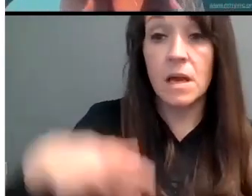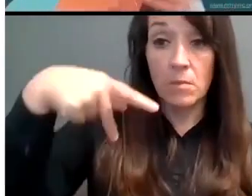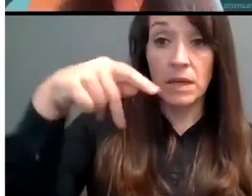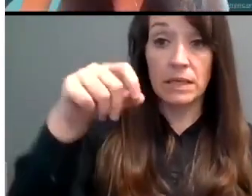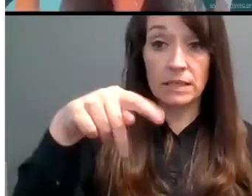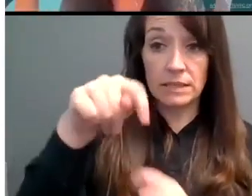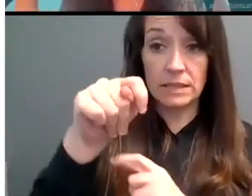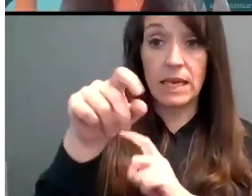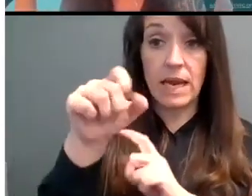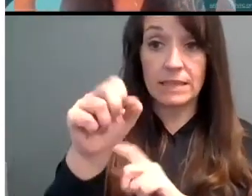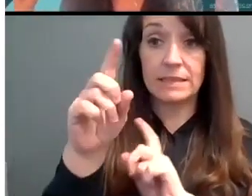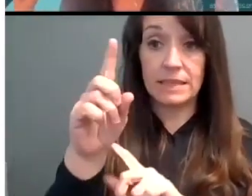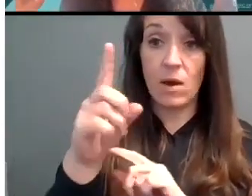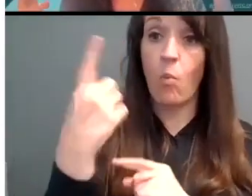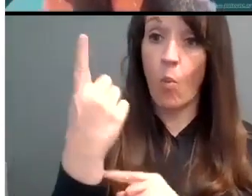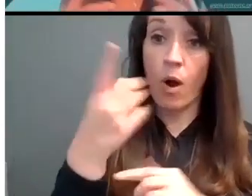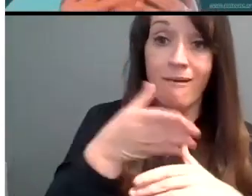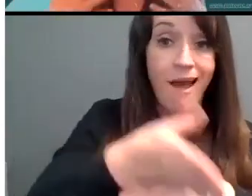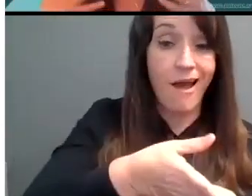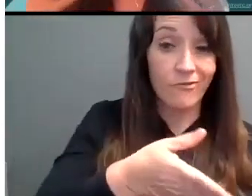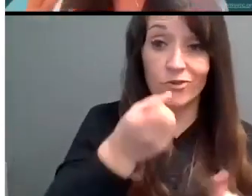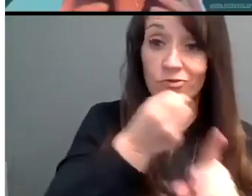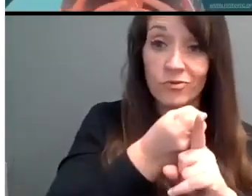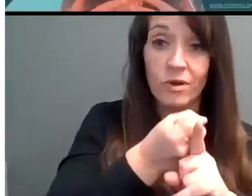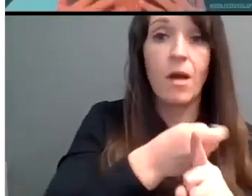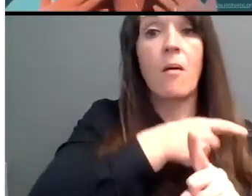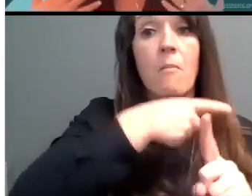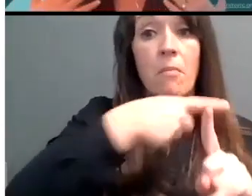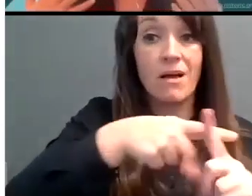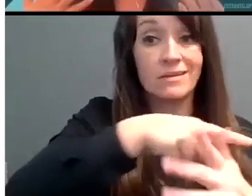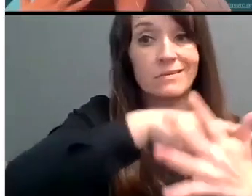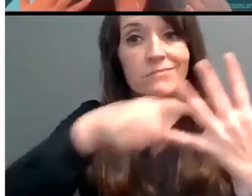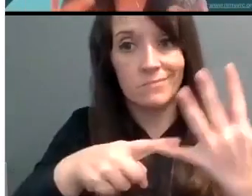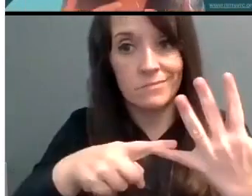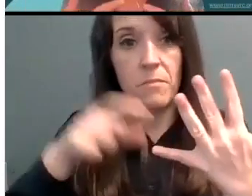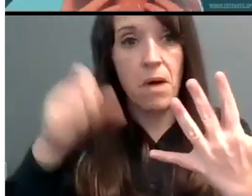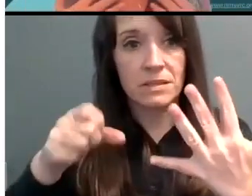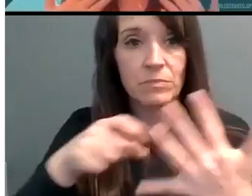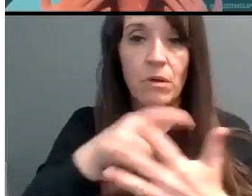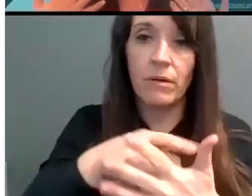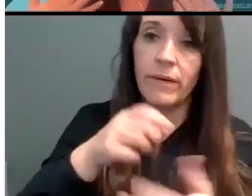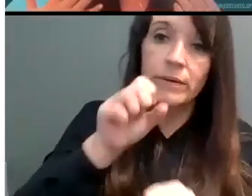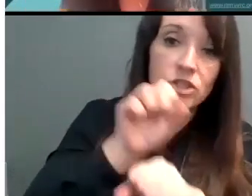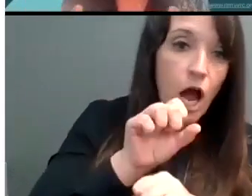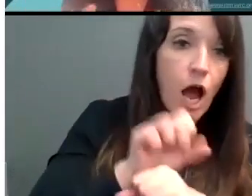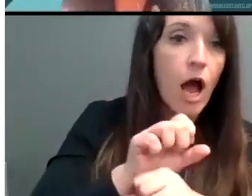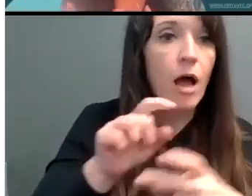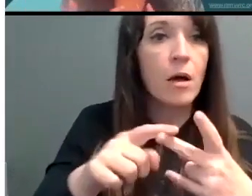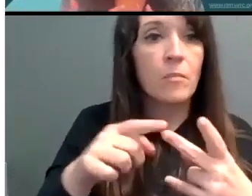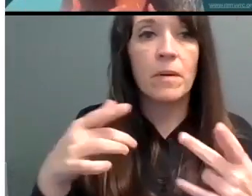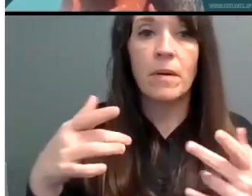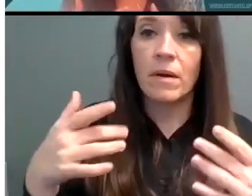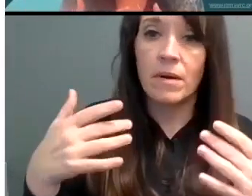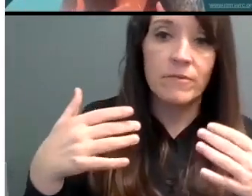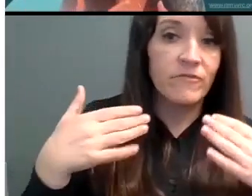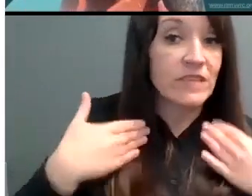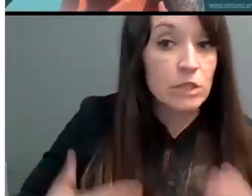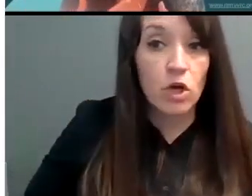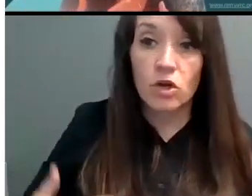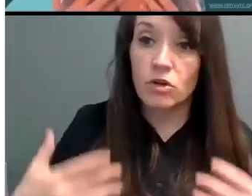addition. Struggles with employment, with medical illness, with quality of life, relationship